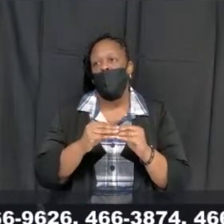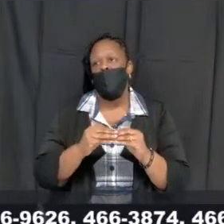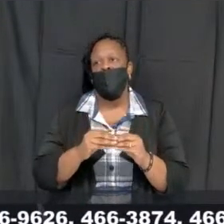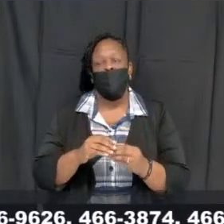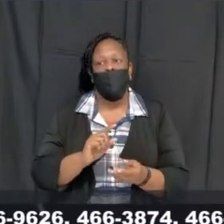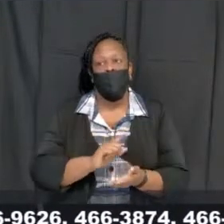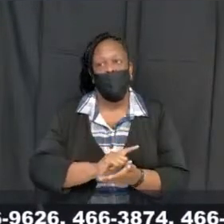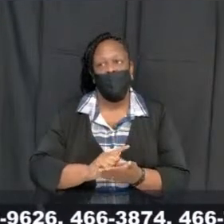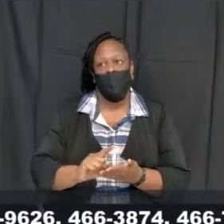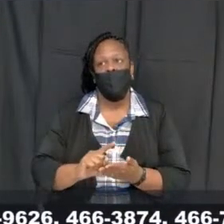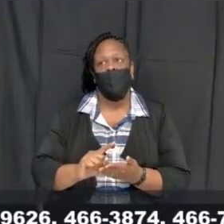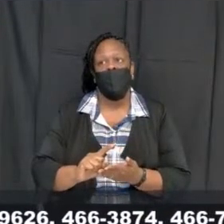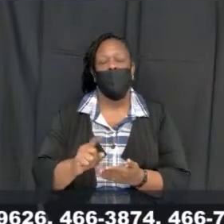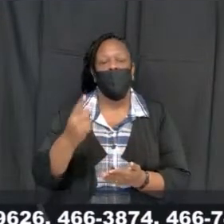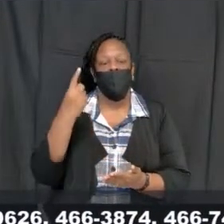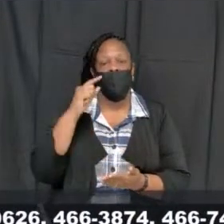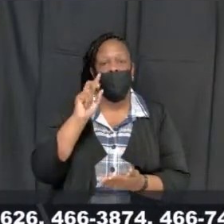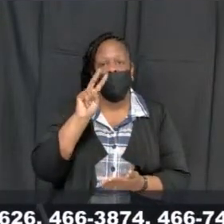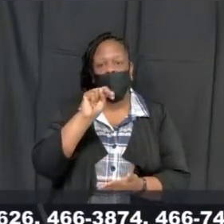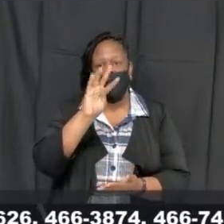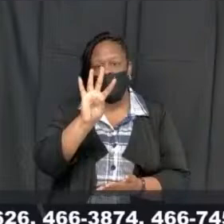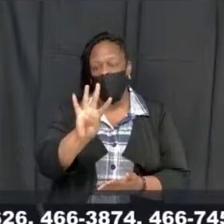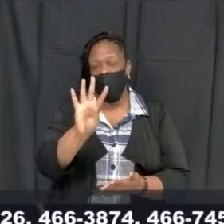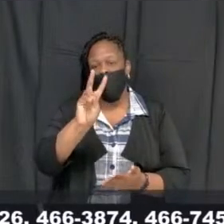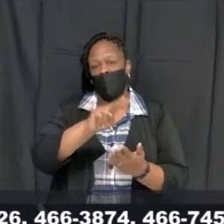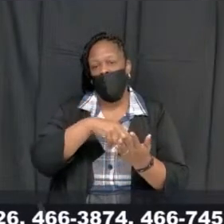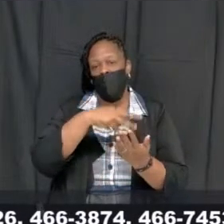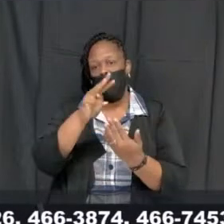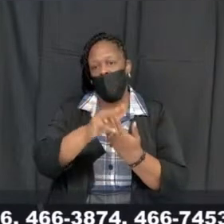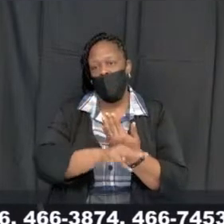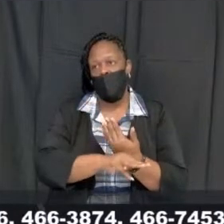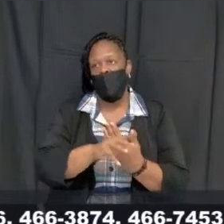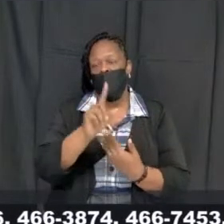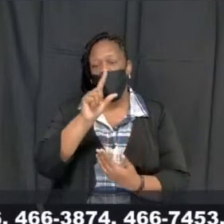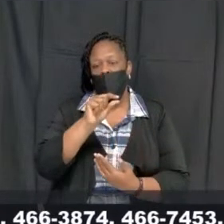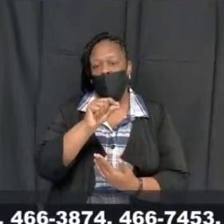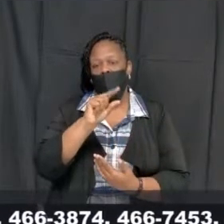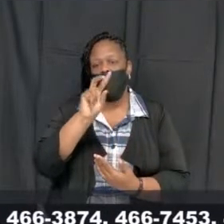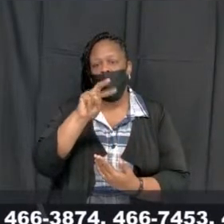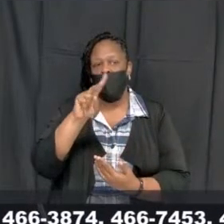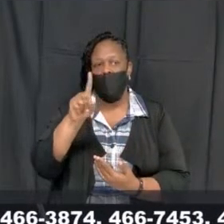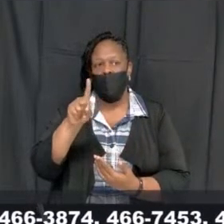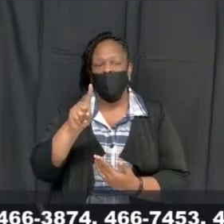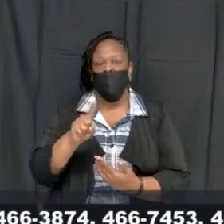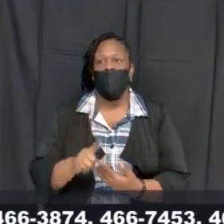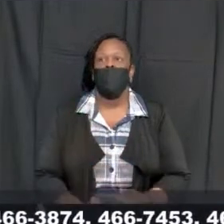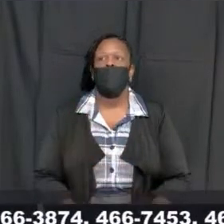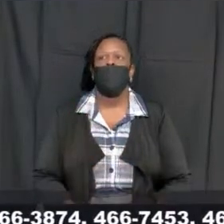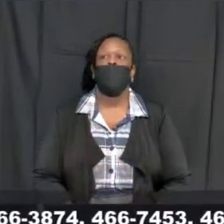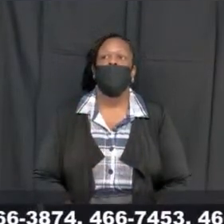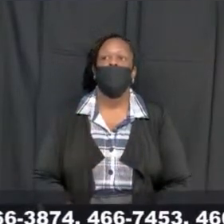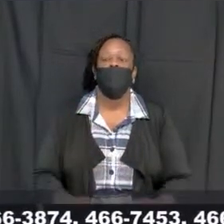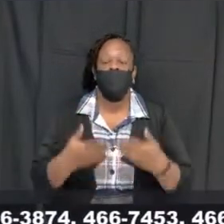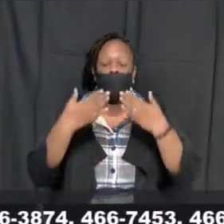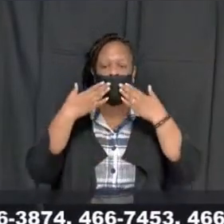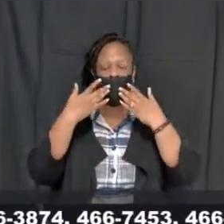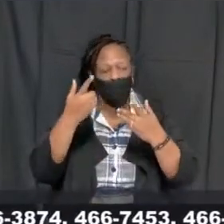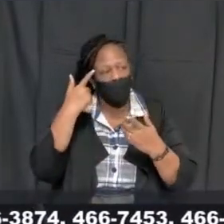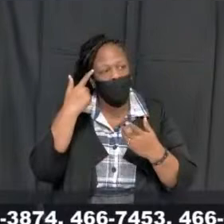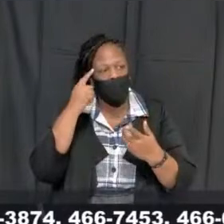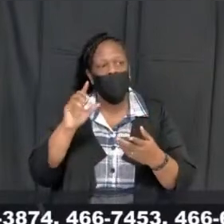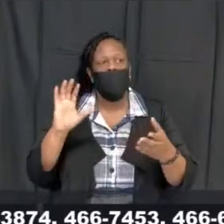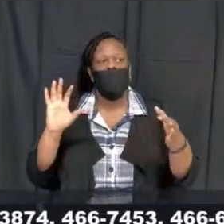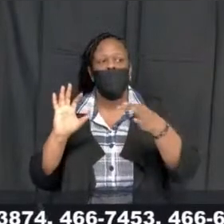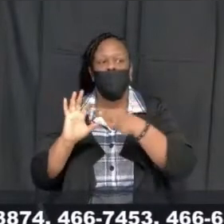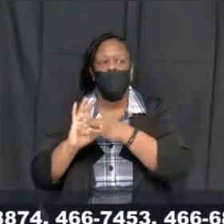COVID-19 weekly briefing for the 24th of March 2021. I am Les Roy Williams. Thank you very much